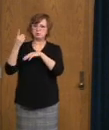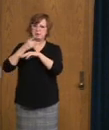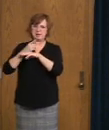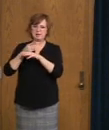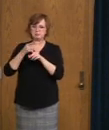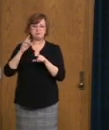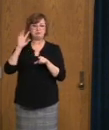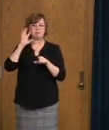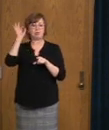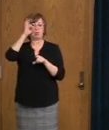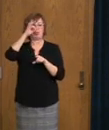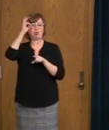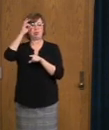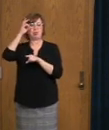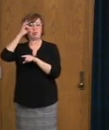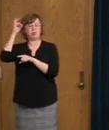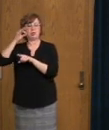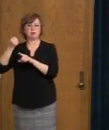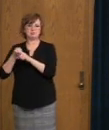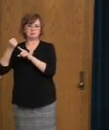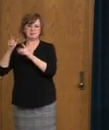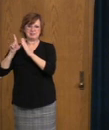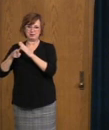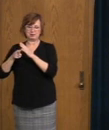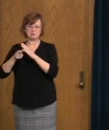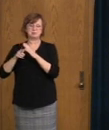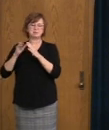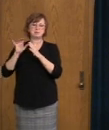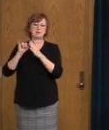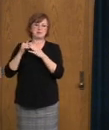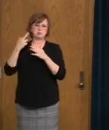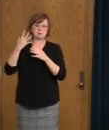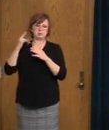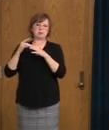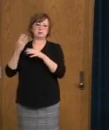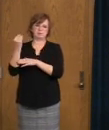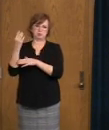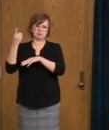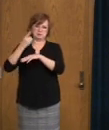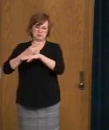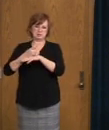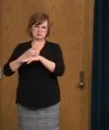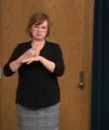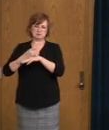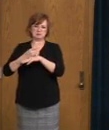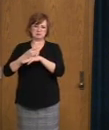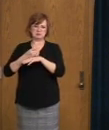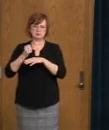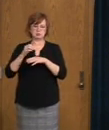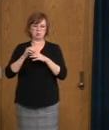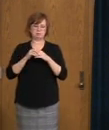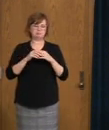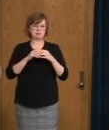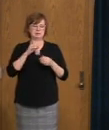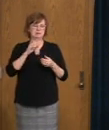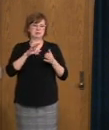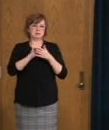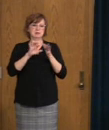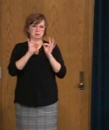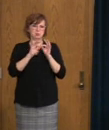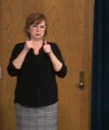about a third of contacts do, then they then will have to isolate for a further 10 days. Also, if you're immune compromised, then